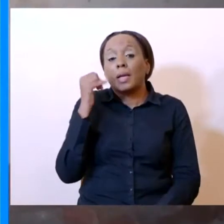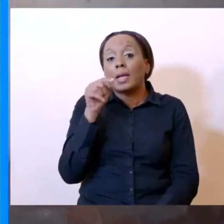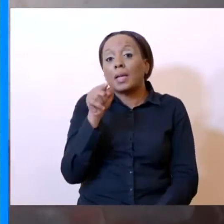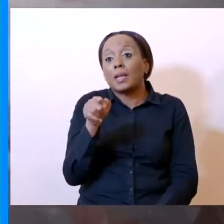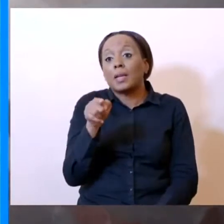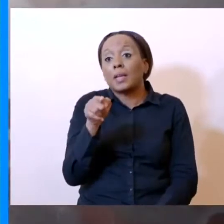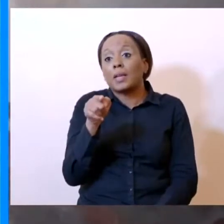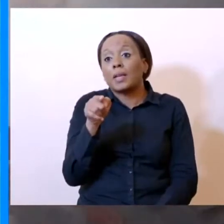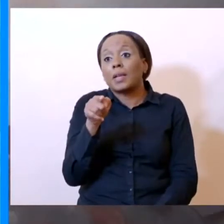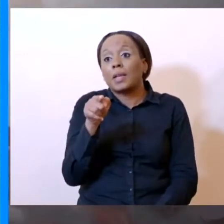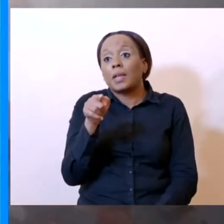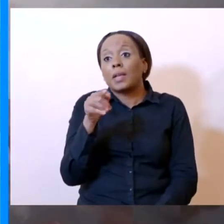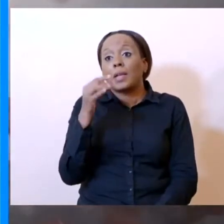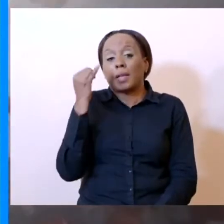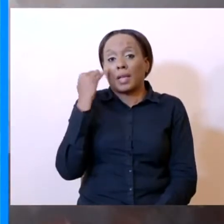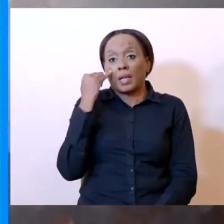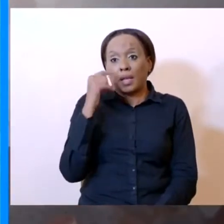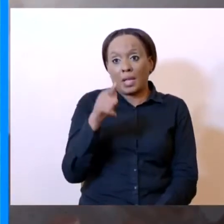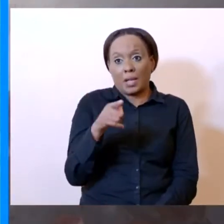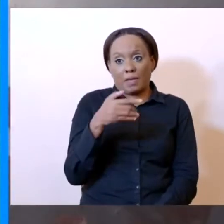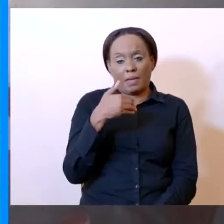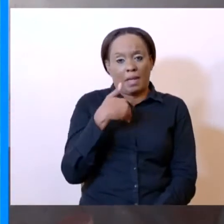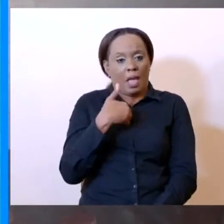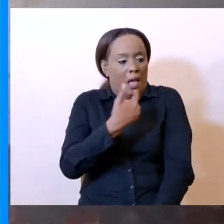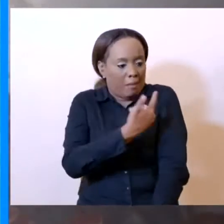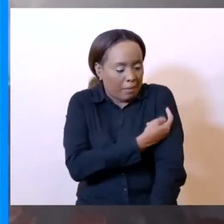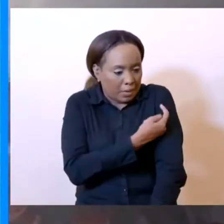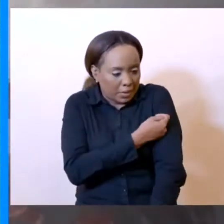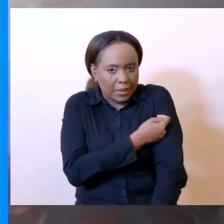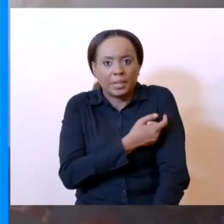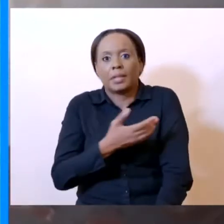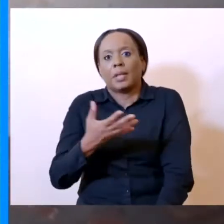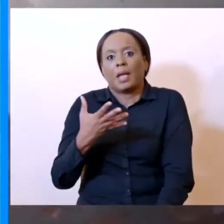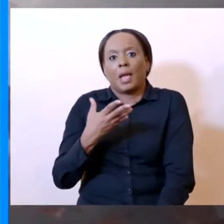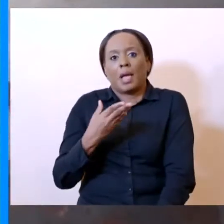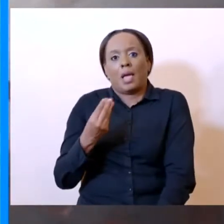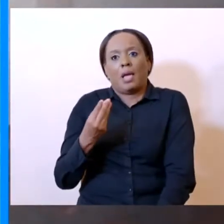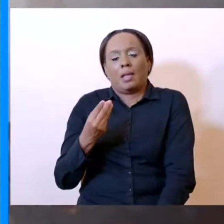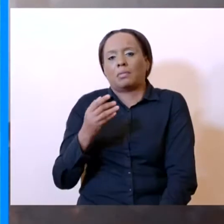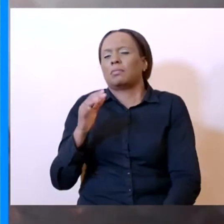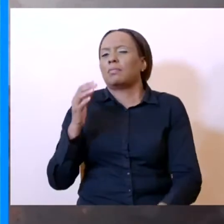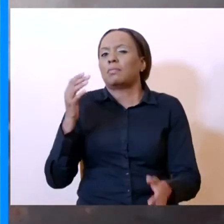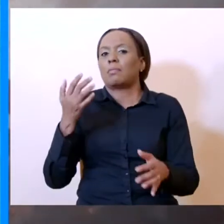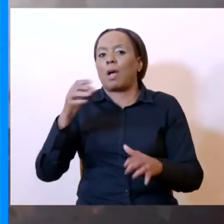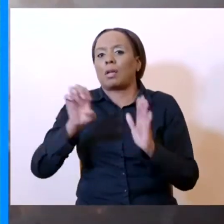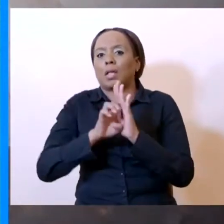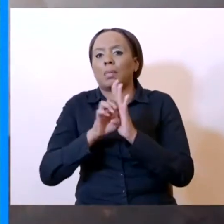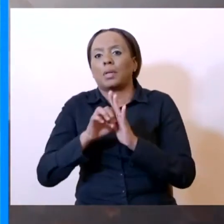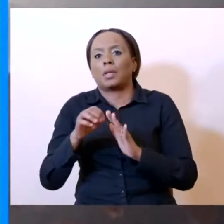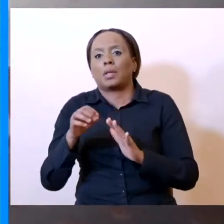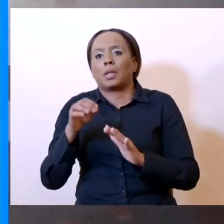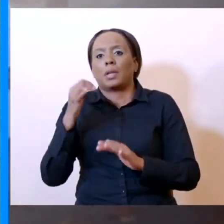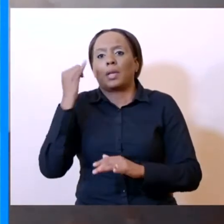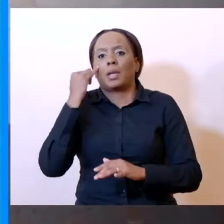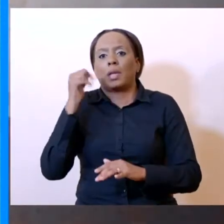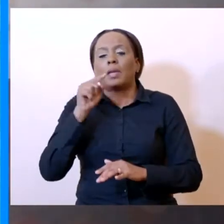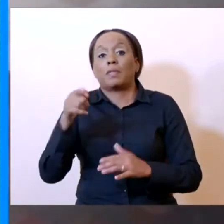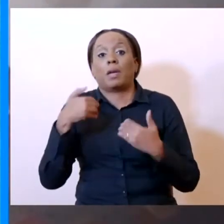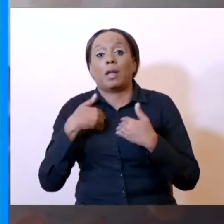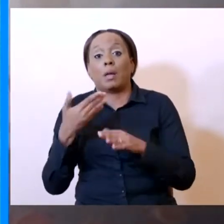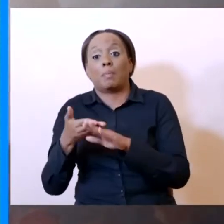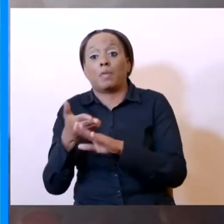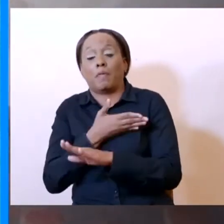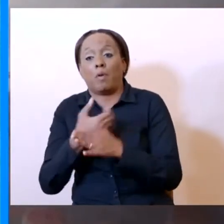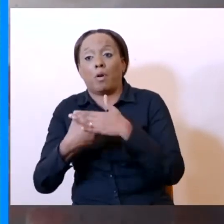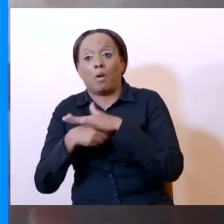vaccine than if you're just recovering from COVID-19. So even if you are recovered, you should still get the vaccine, because you want a